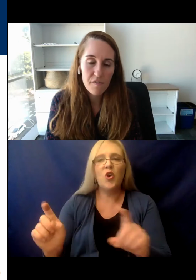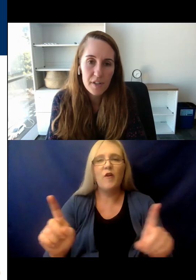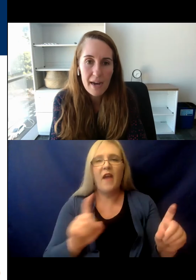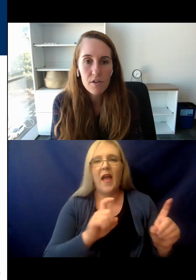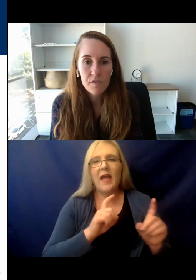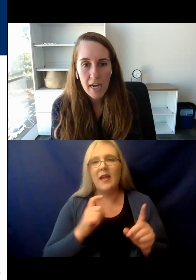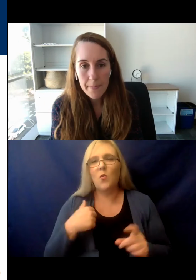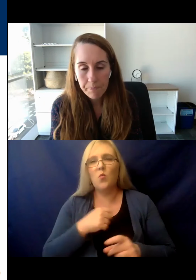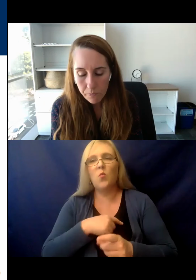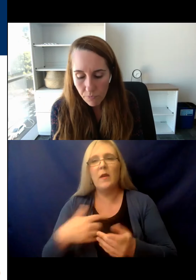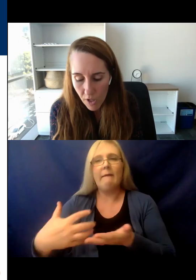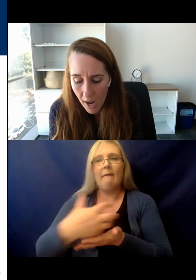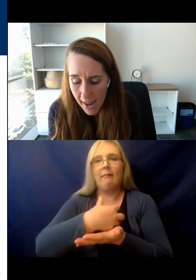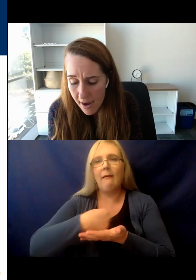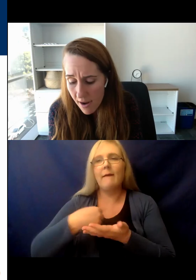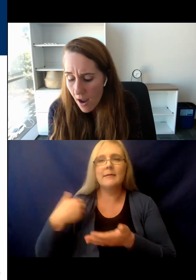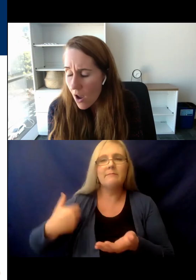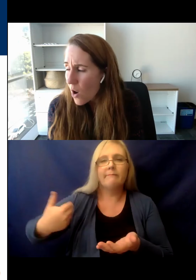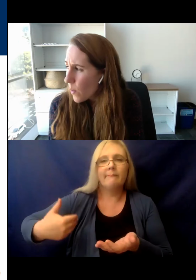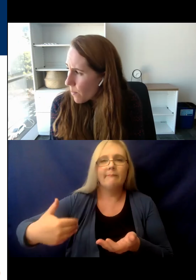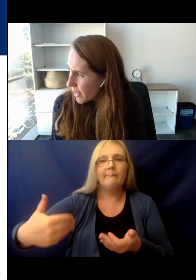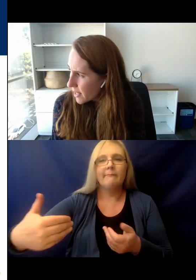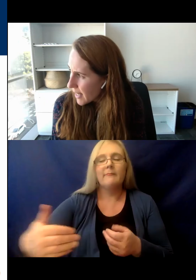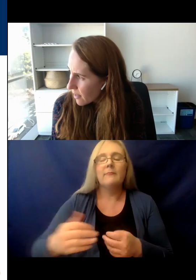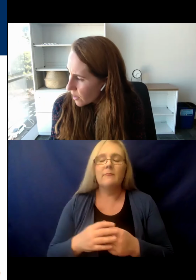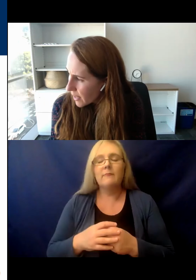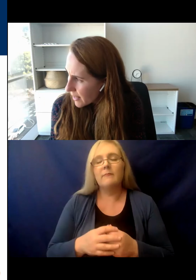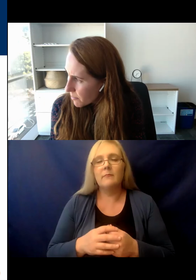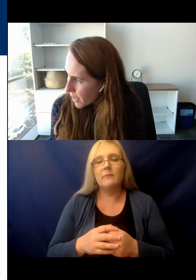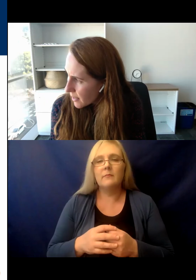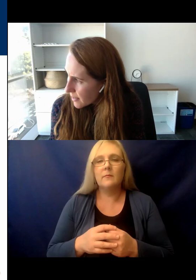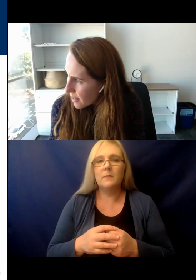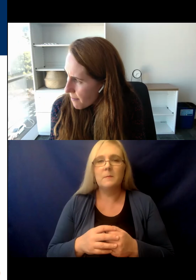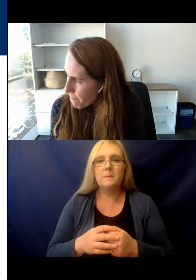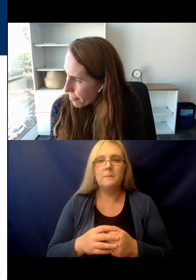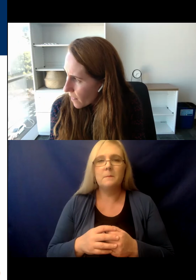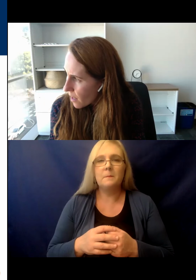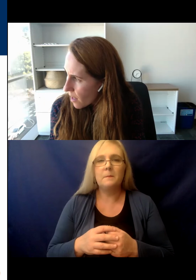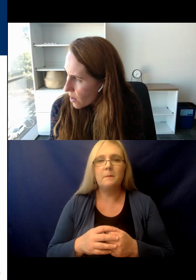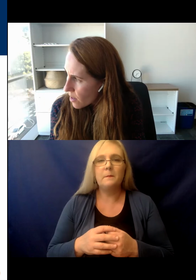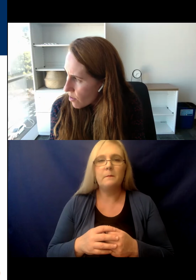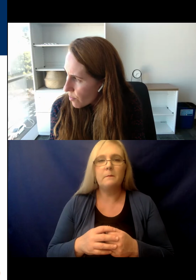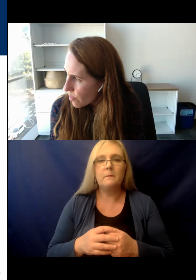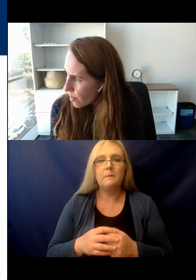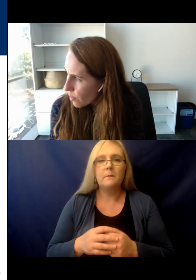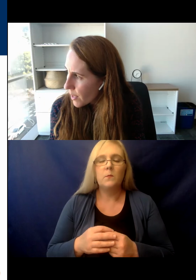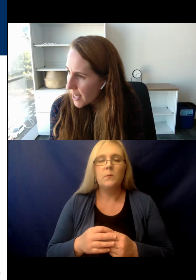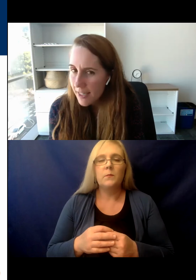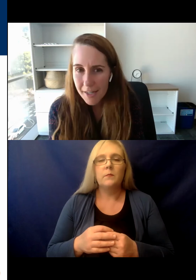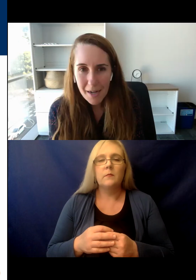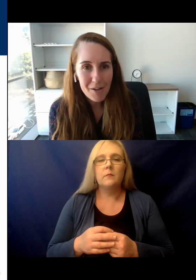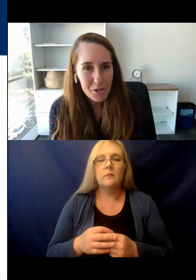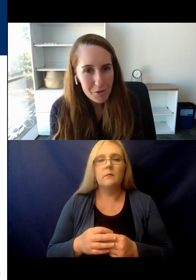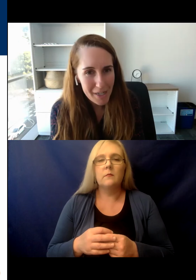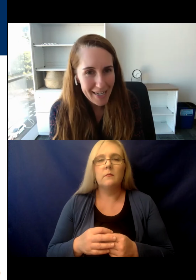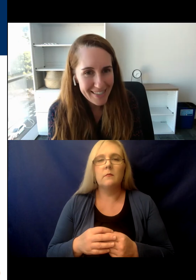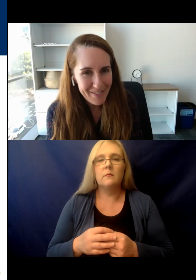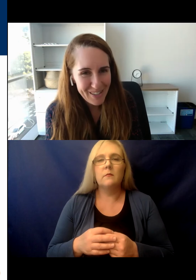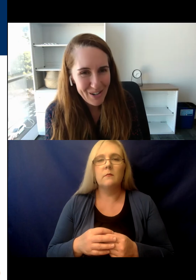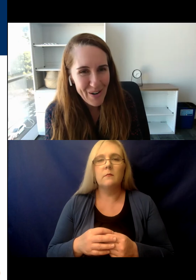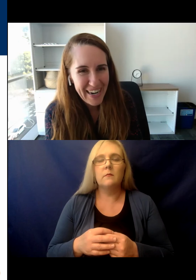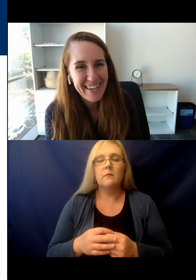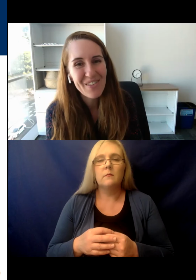have filled out over time. And we wanted to take a look at this because, you know, we need to think about two